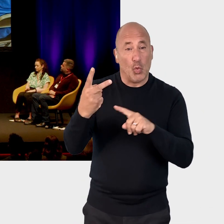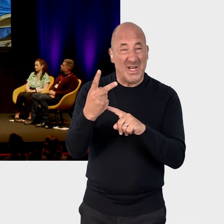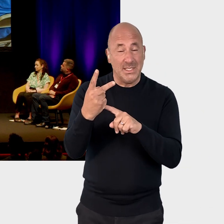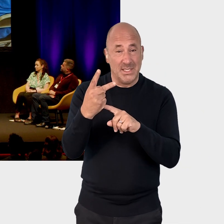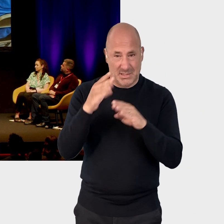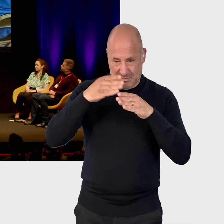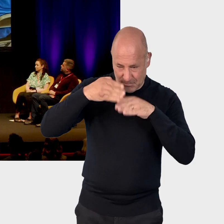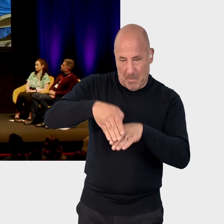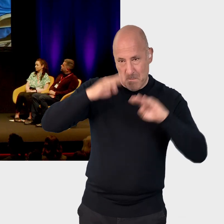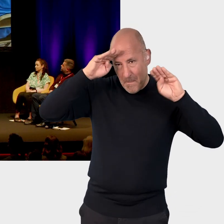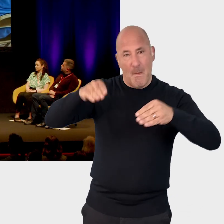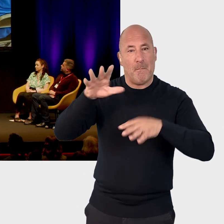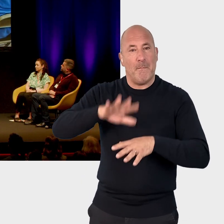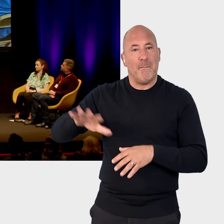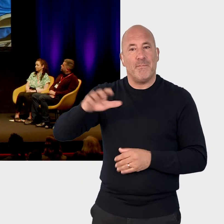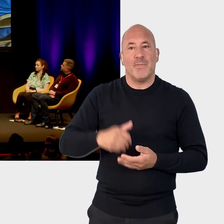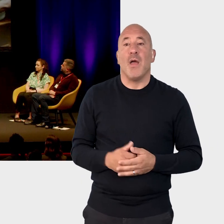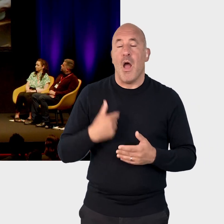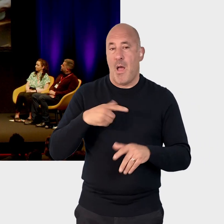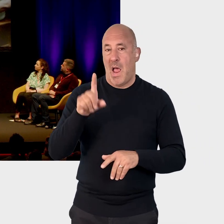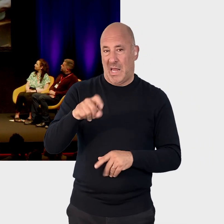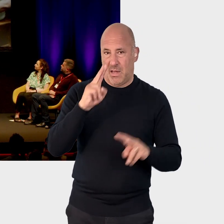team spent 2 weeks working on the estate.